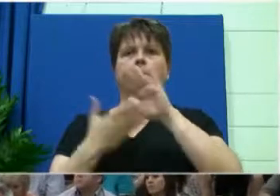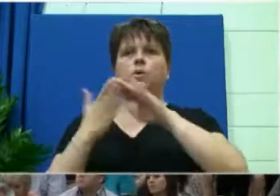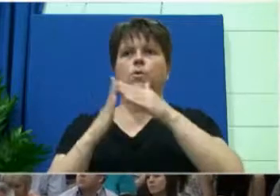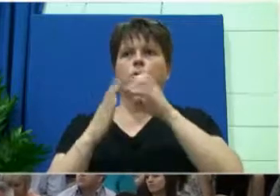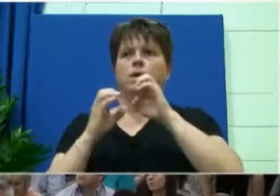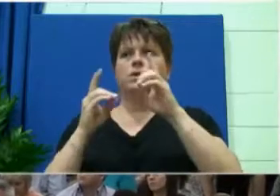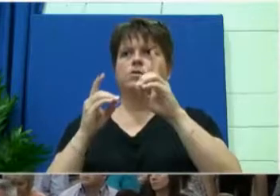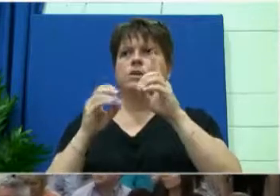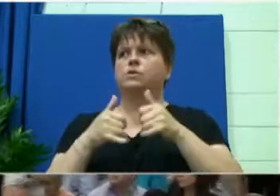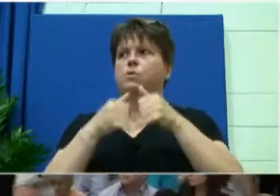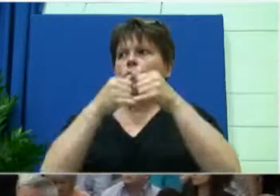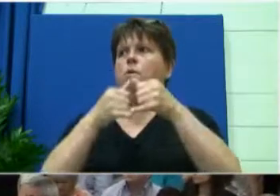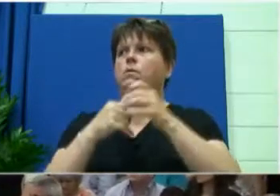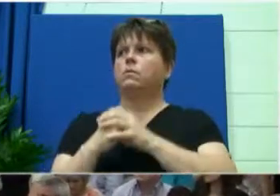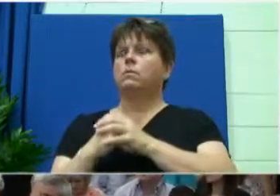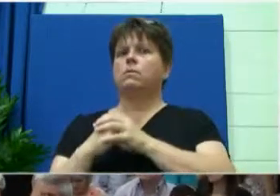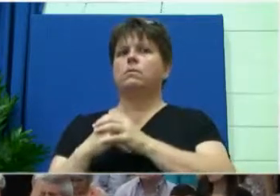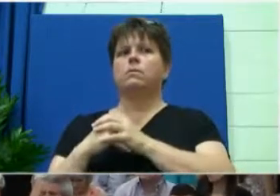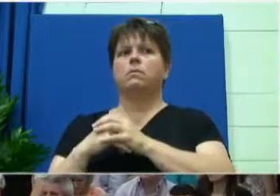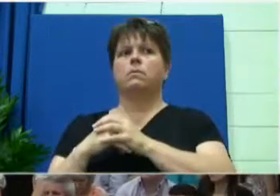Education Award.